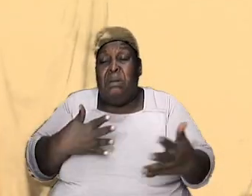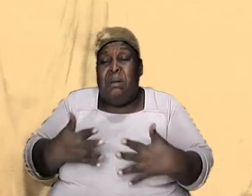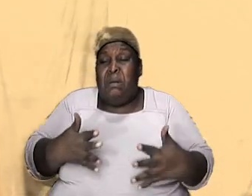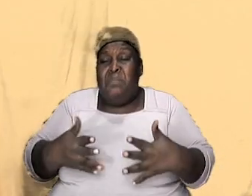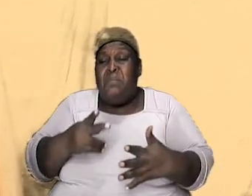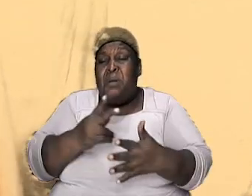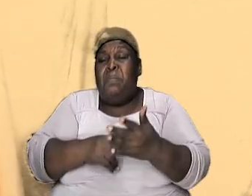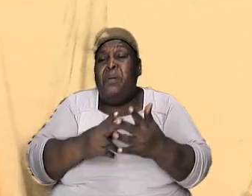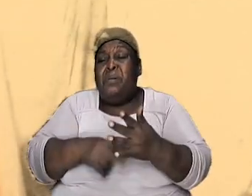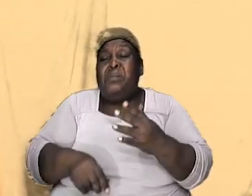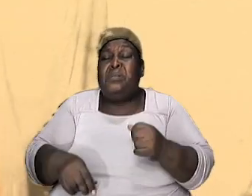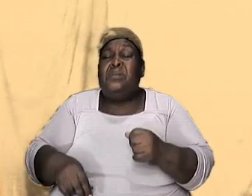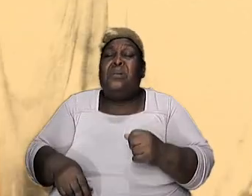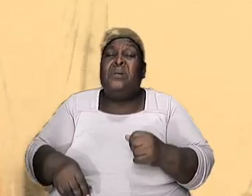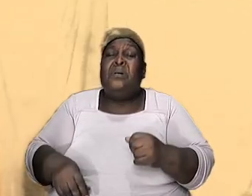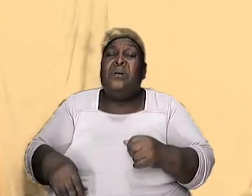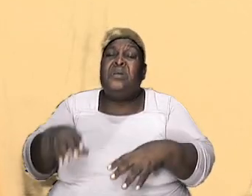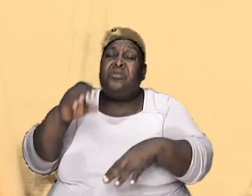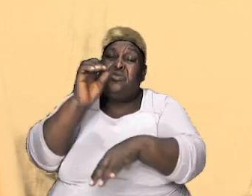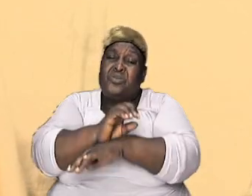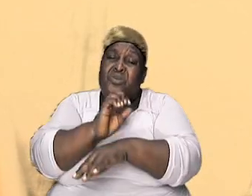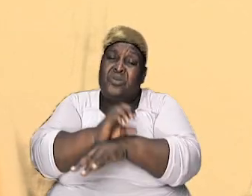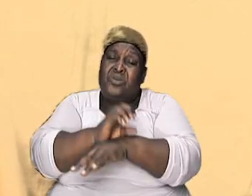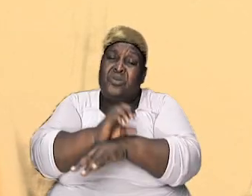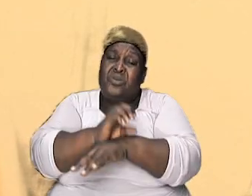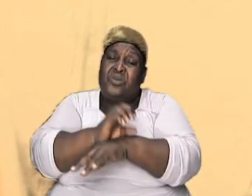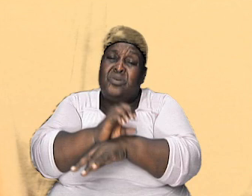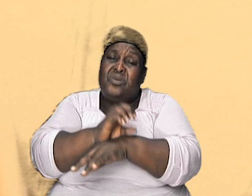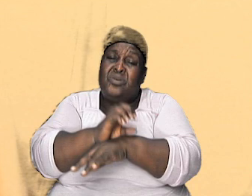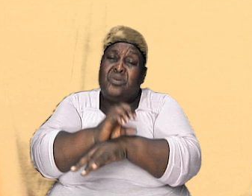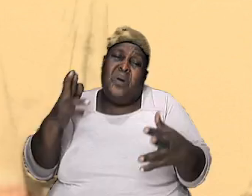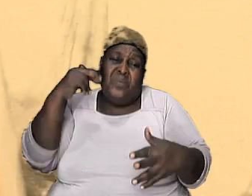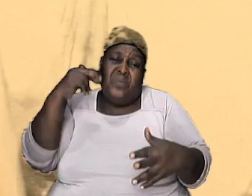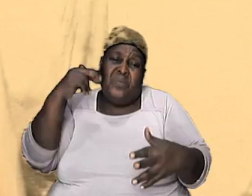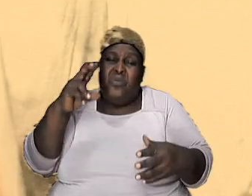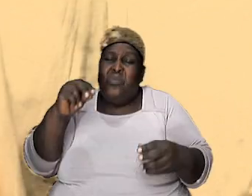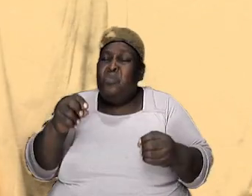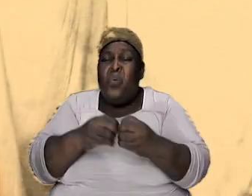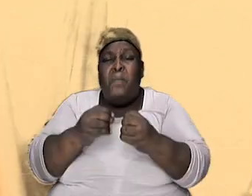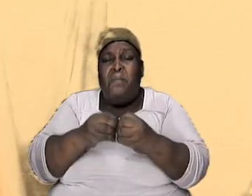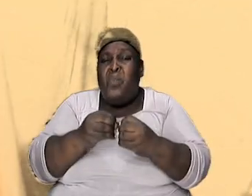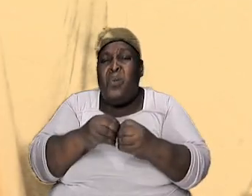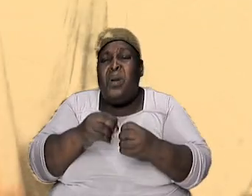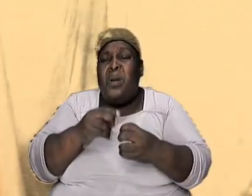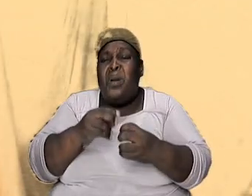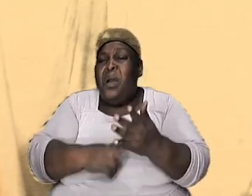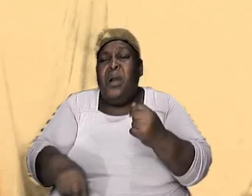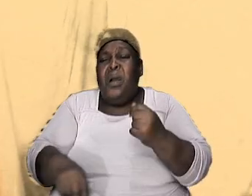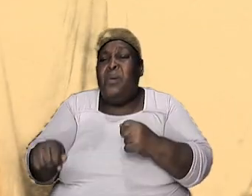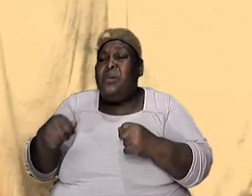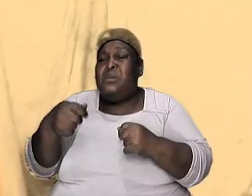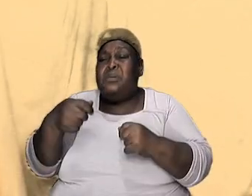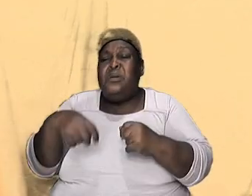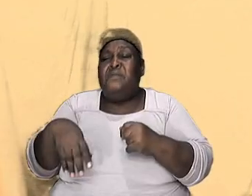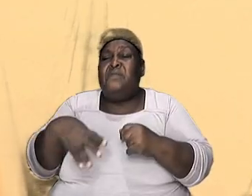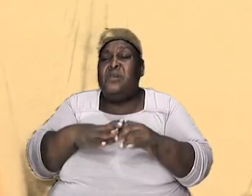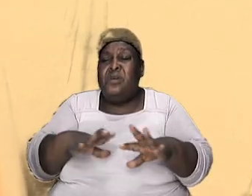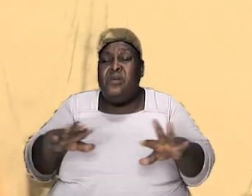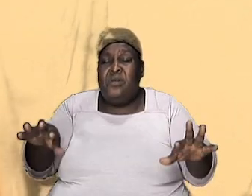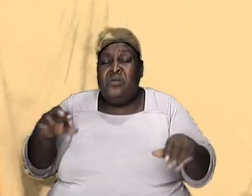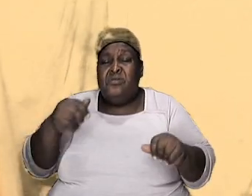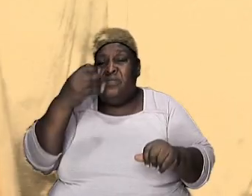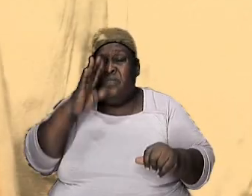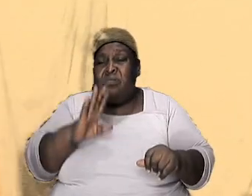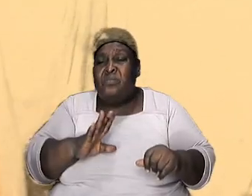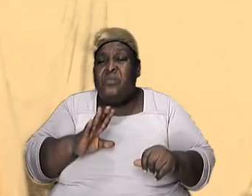of the household of faith. And for whatever reason, you are considered no longer a part of the household of faith. But